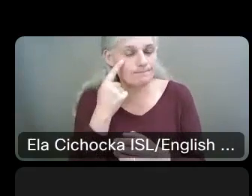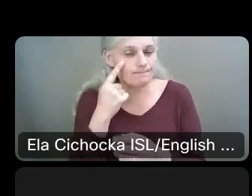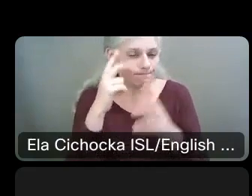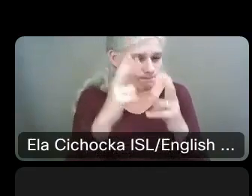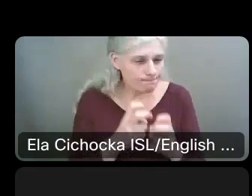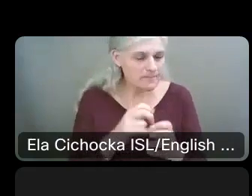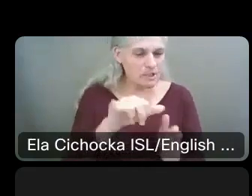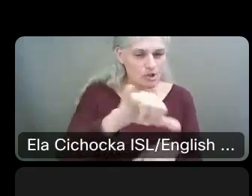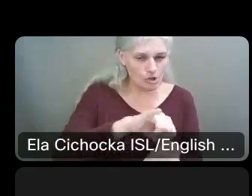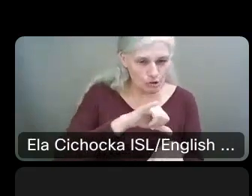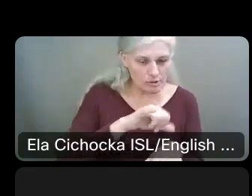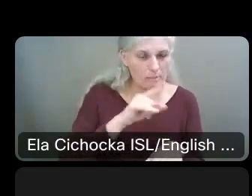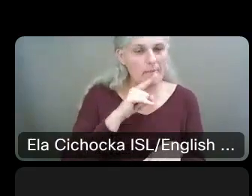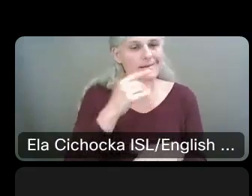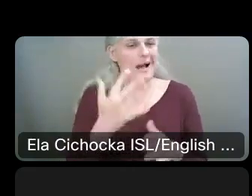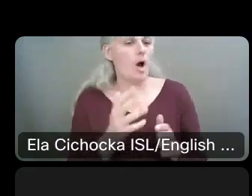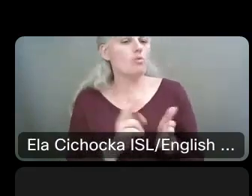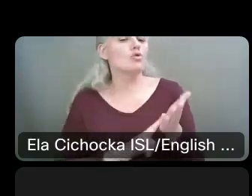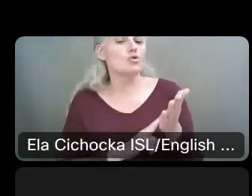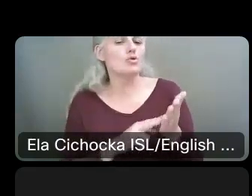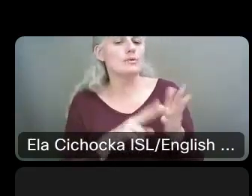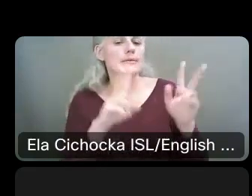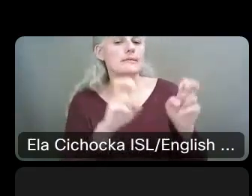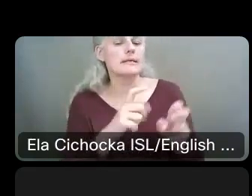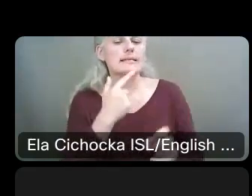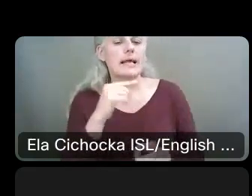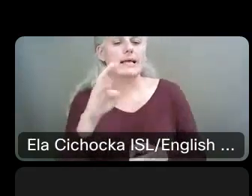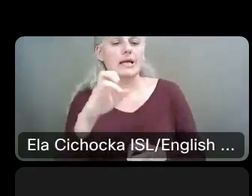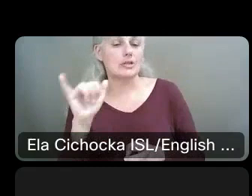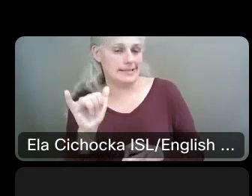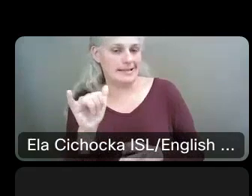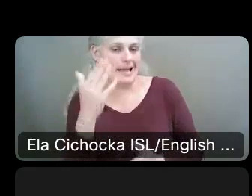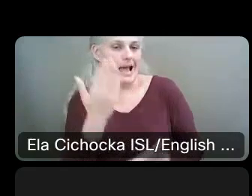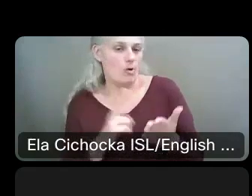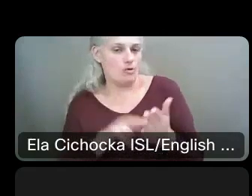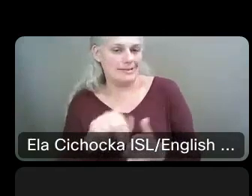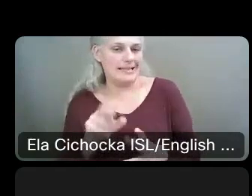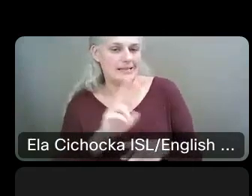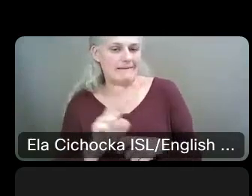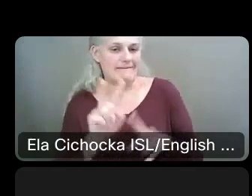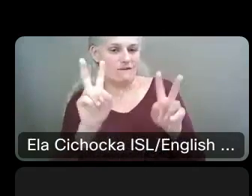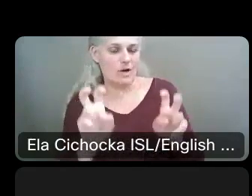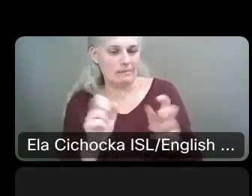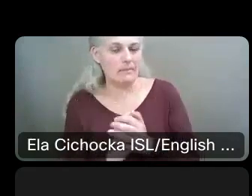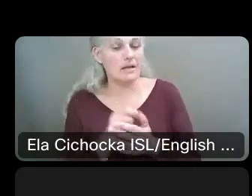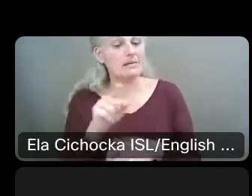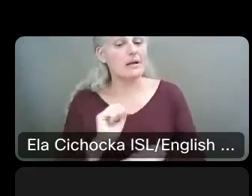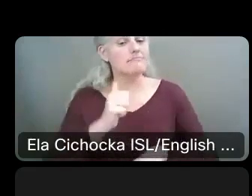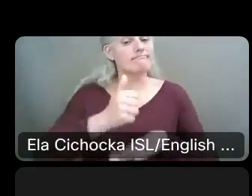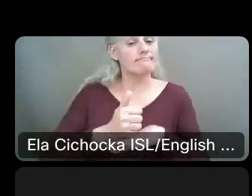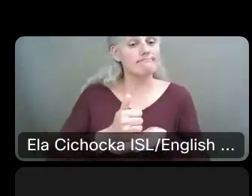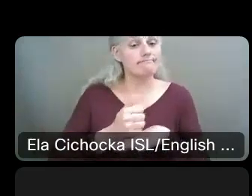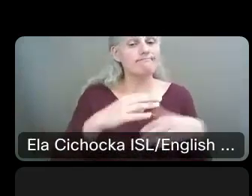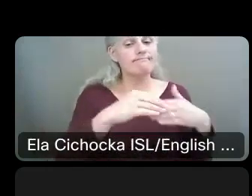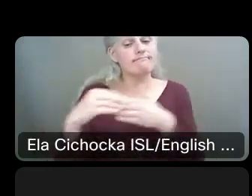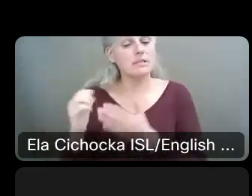surgeons, but they are adopting the phrase second casualty. So that's an initiative that is going on that led to the